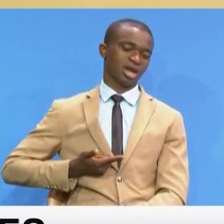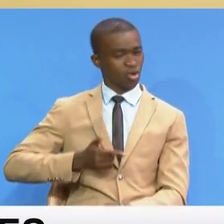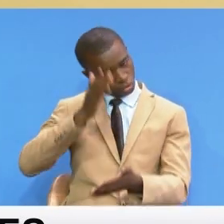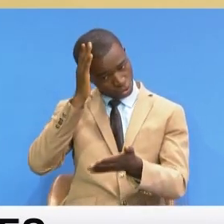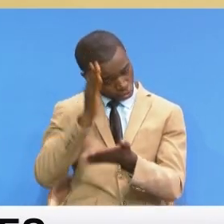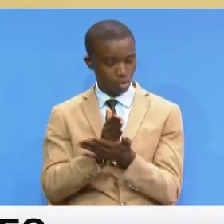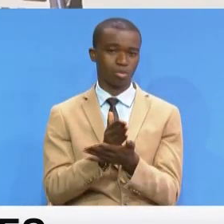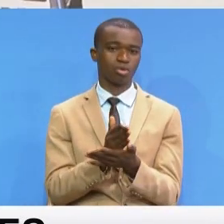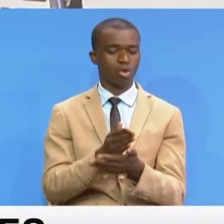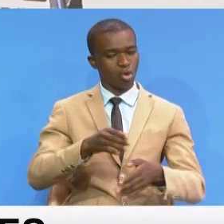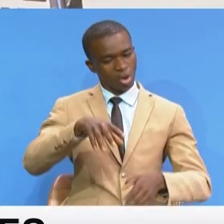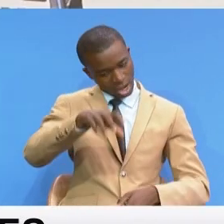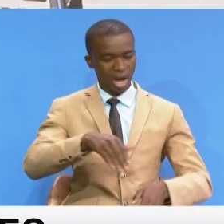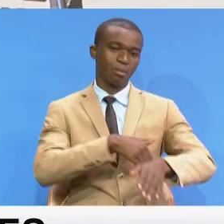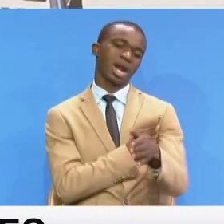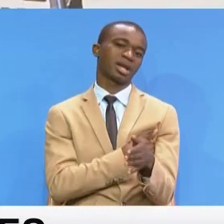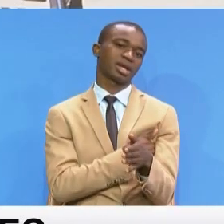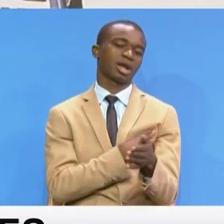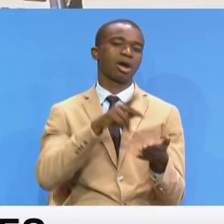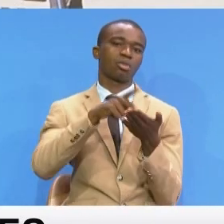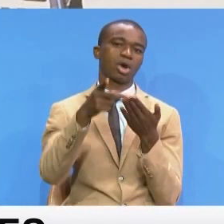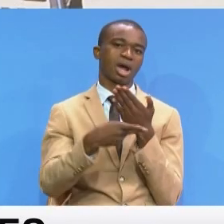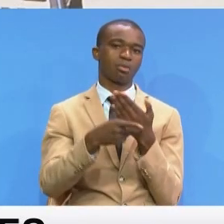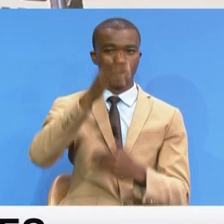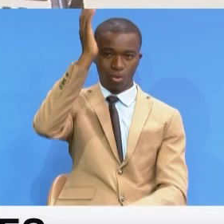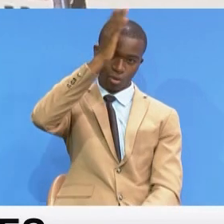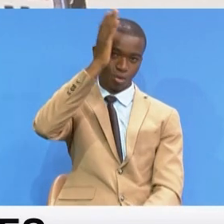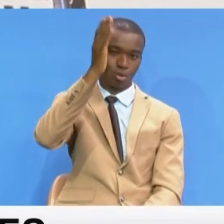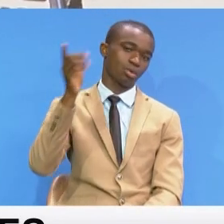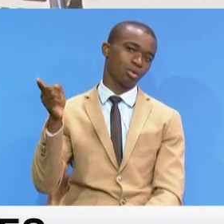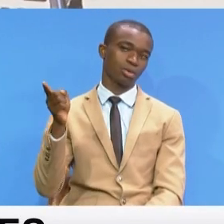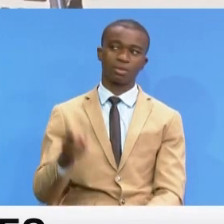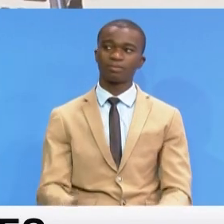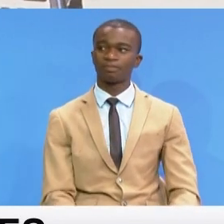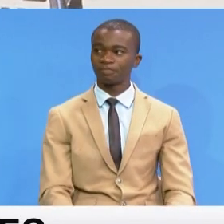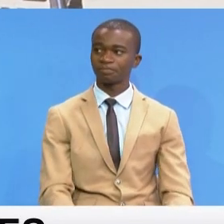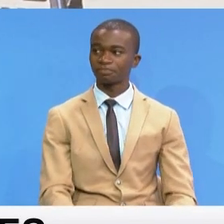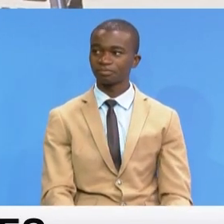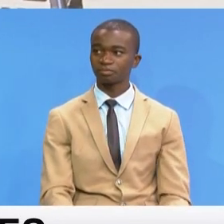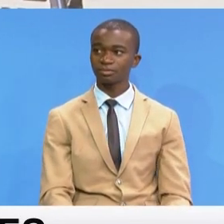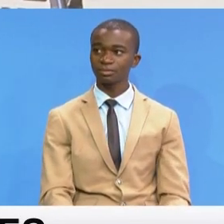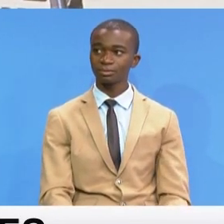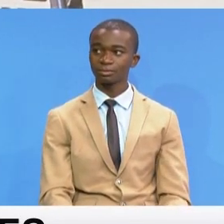Advocates Program. It is important to realize that education is the best equalizer.